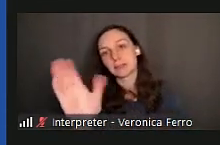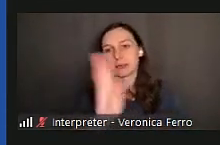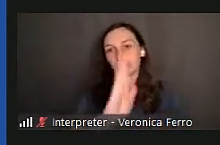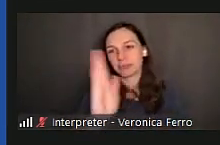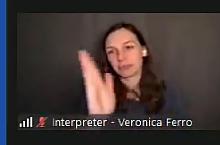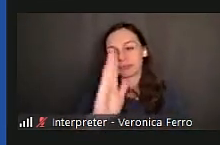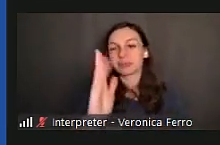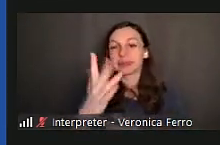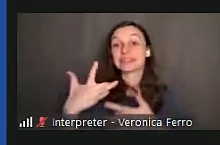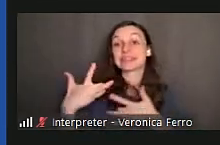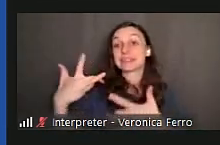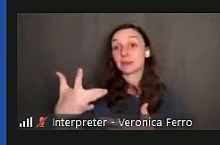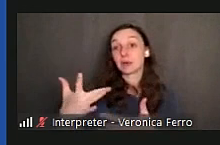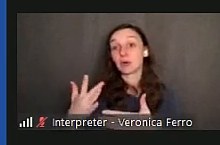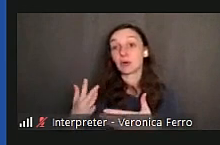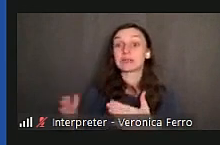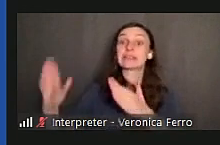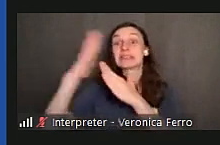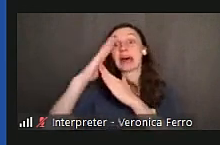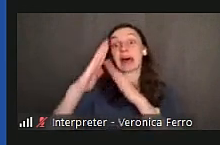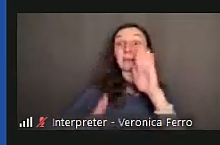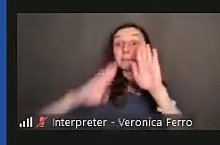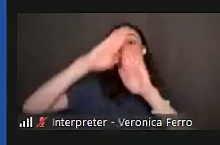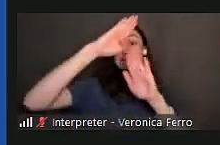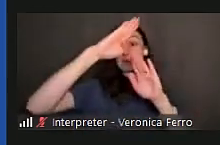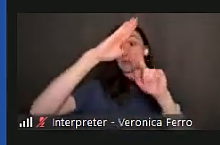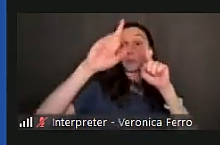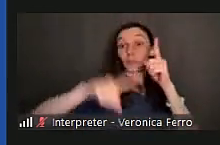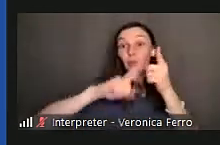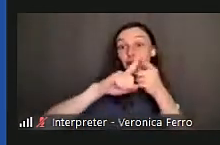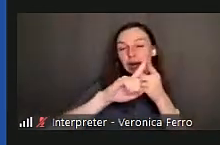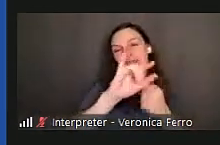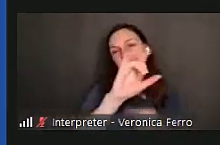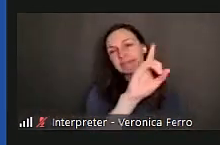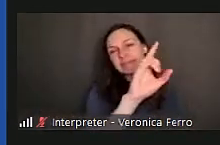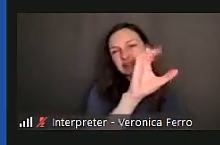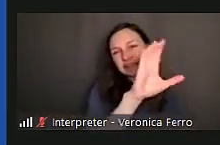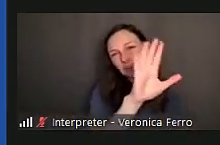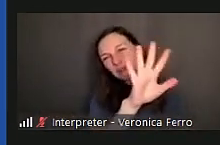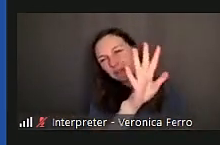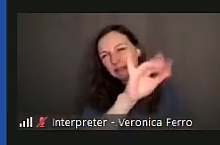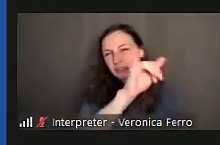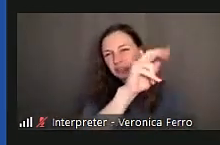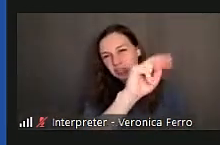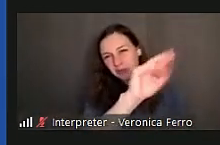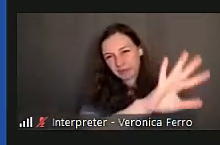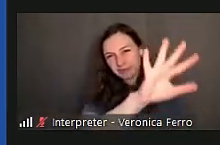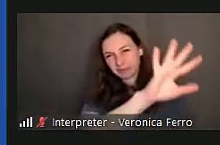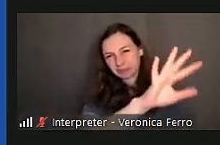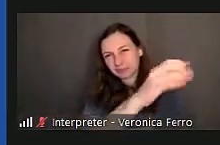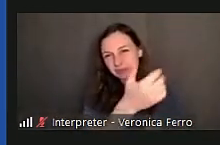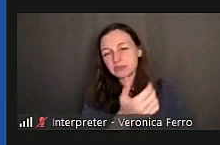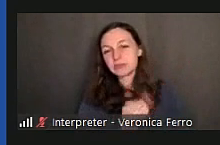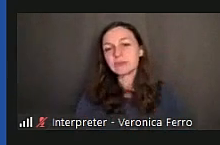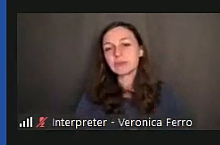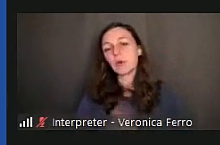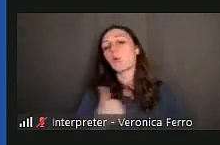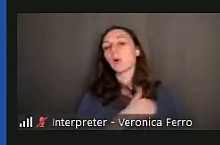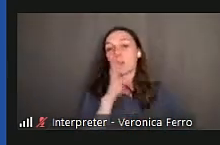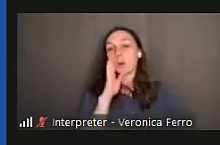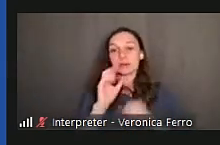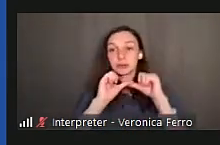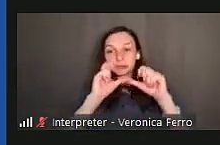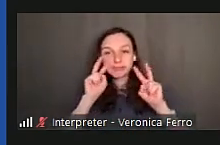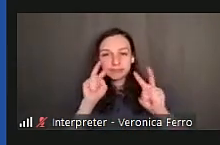late December, early January. So we're going to be paying close attention to that data, obviously, over the next couple of weeks to see where our trends